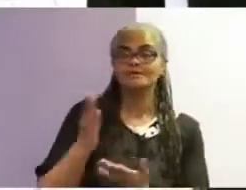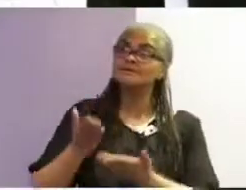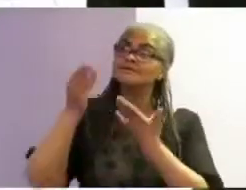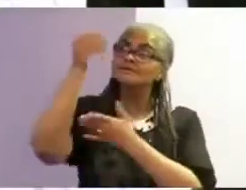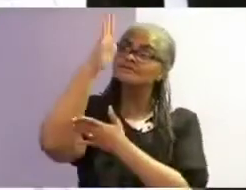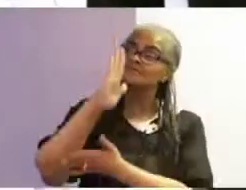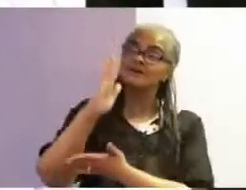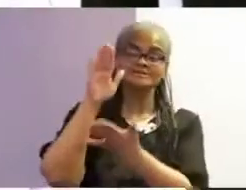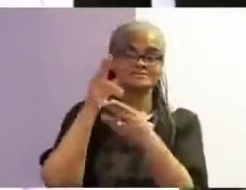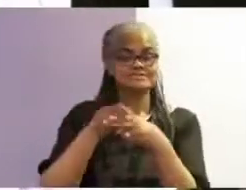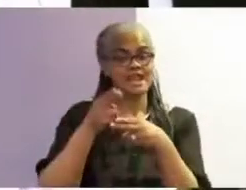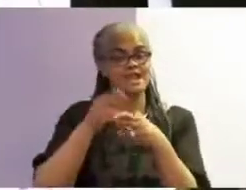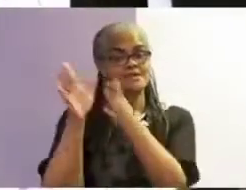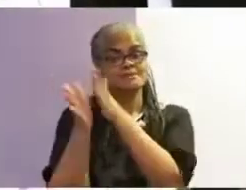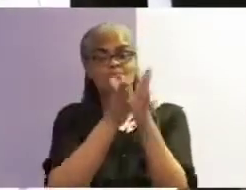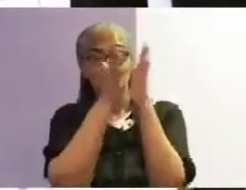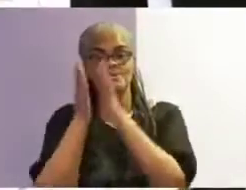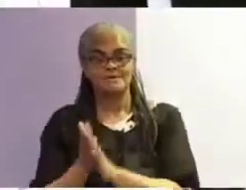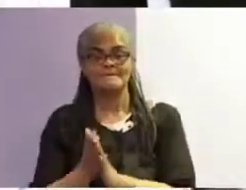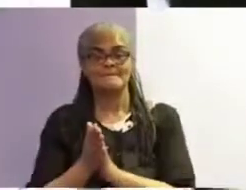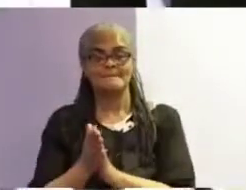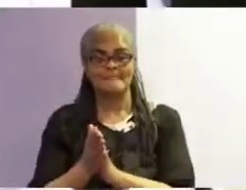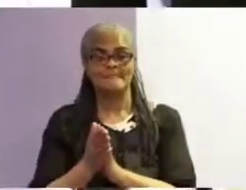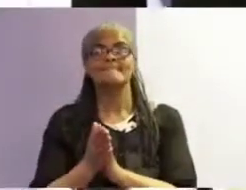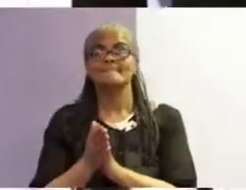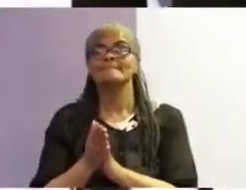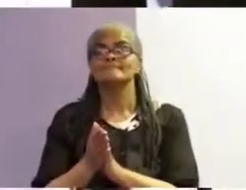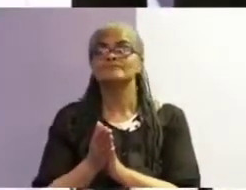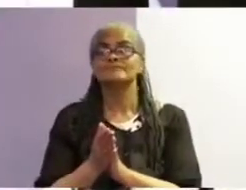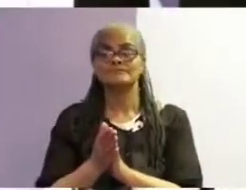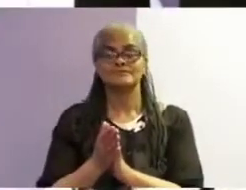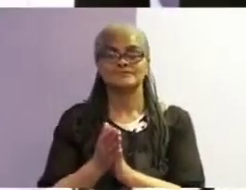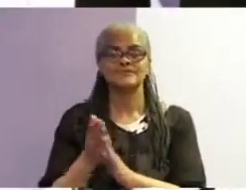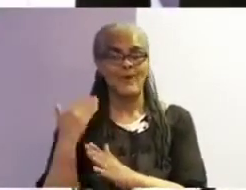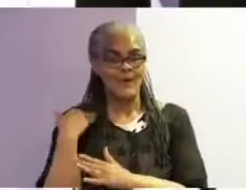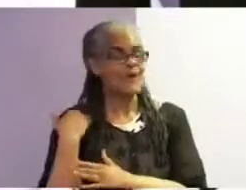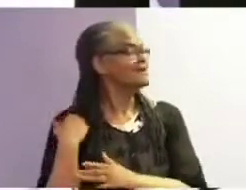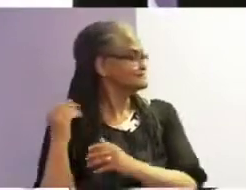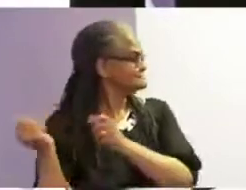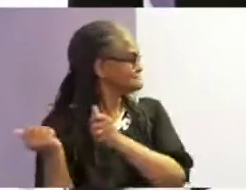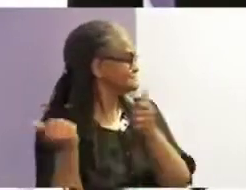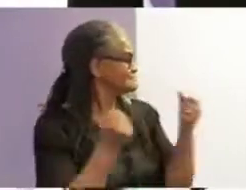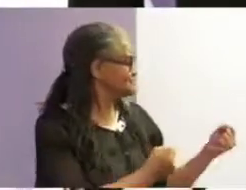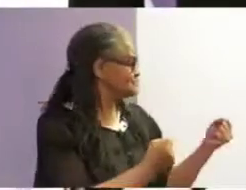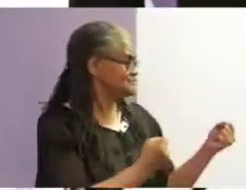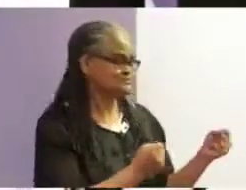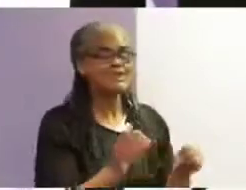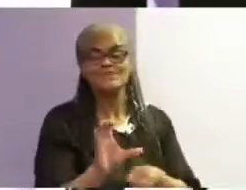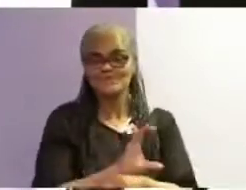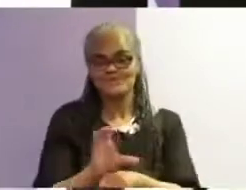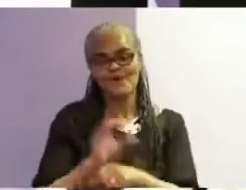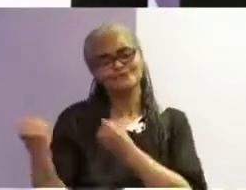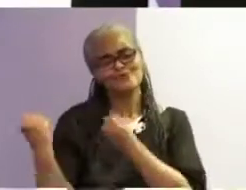praise. The temple of praise that drove all the way up here just to hang out with us. God bless you.